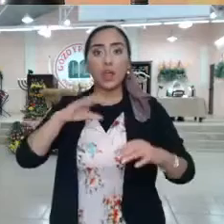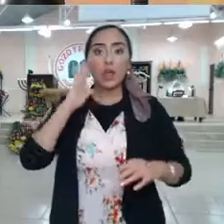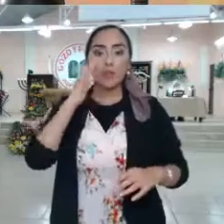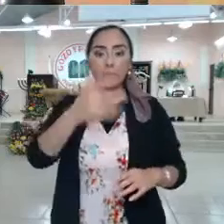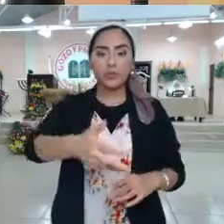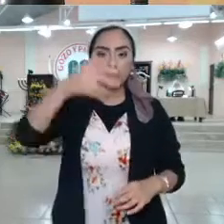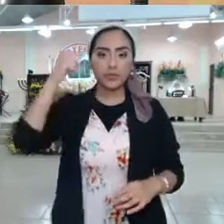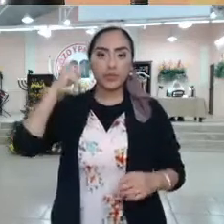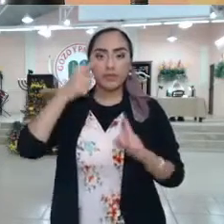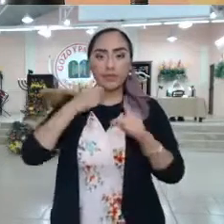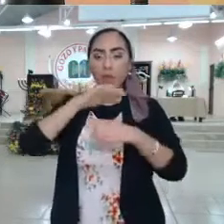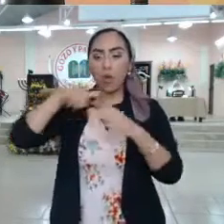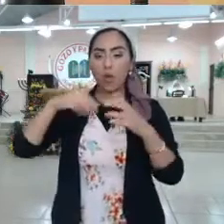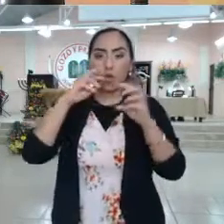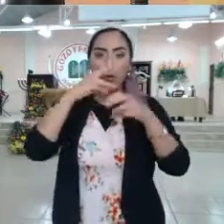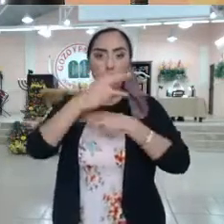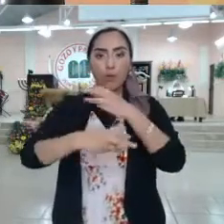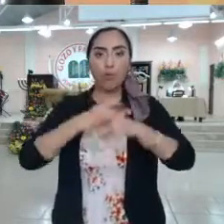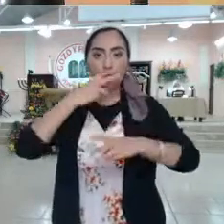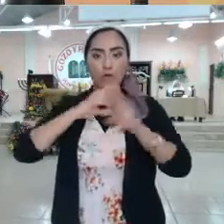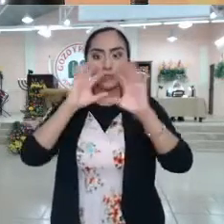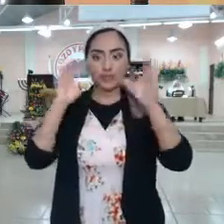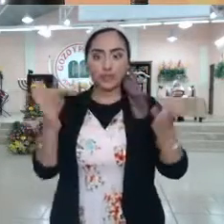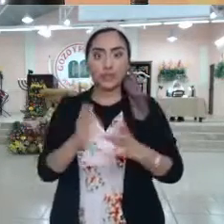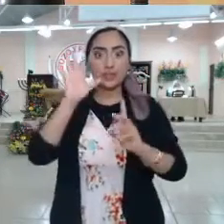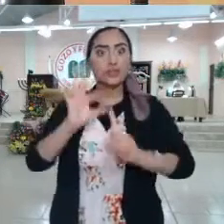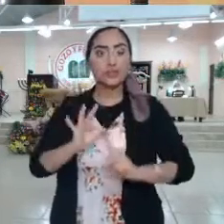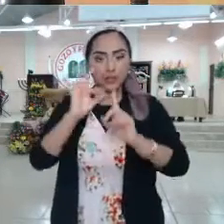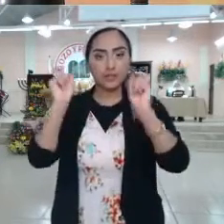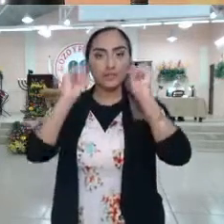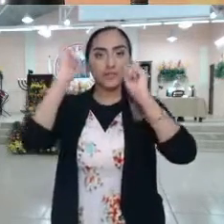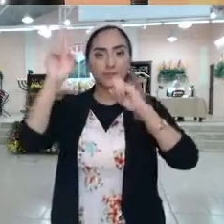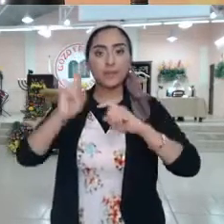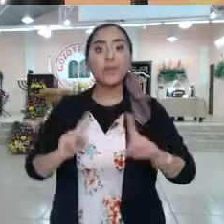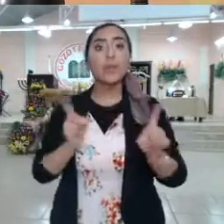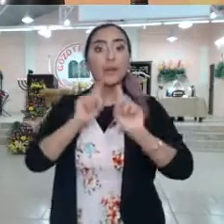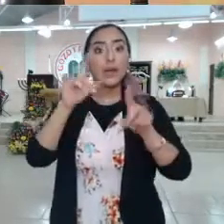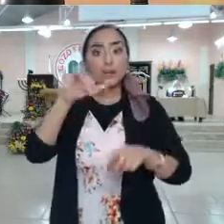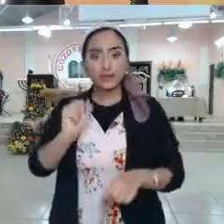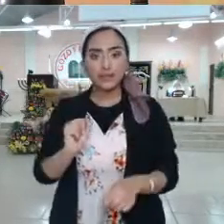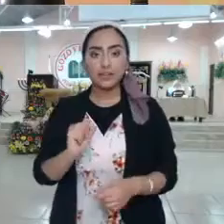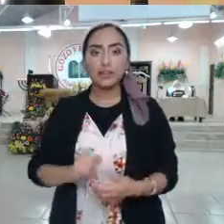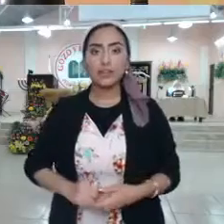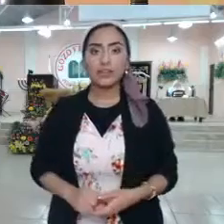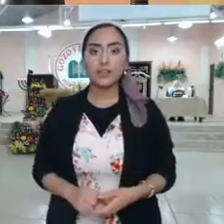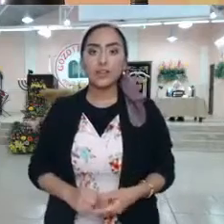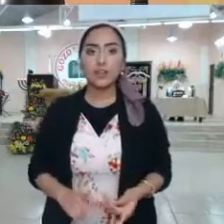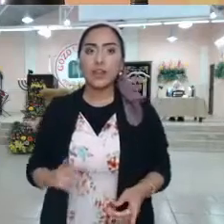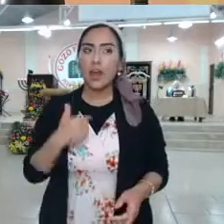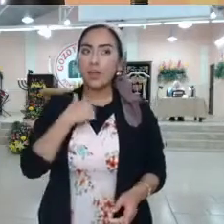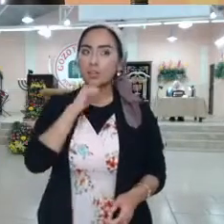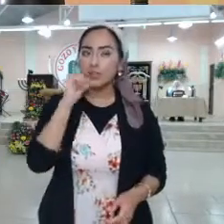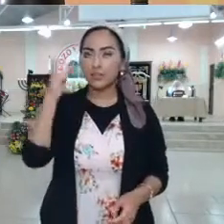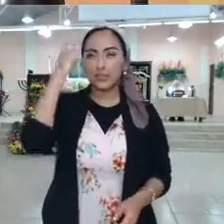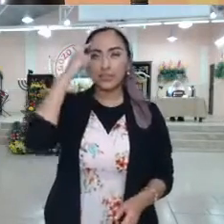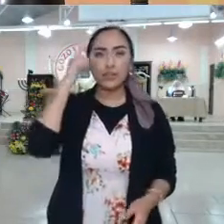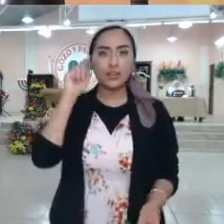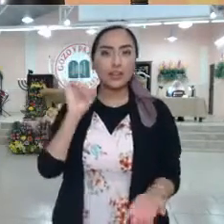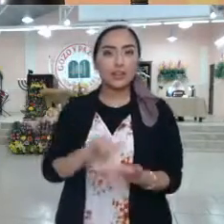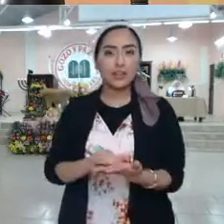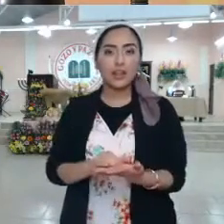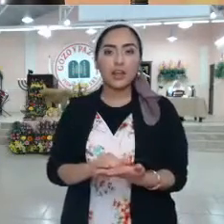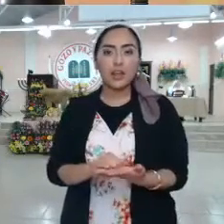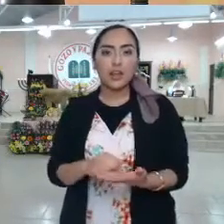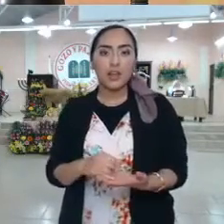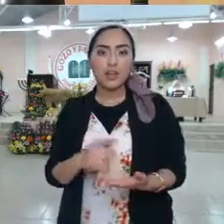send His angels and He's going to pick them up for the 4 points of the earth to His chosen. Hallelujah. But certainly, I